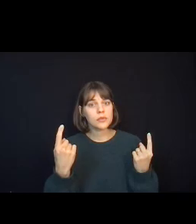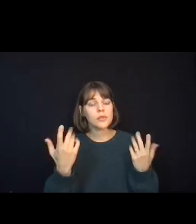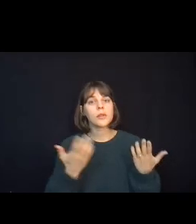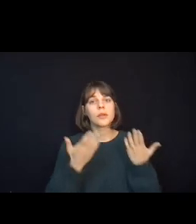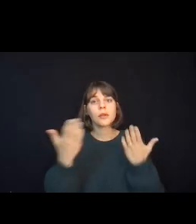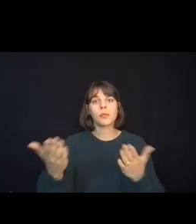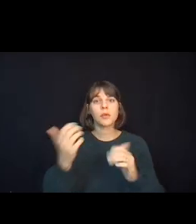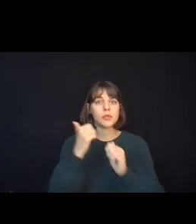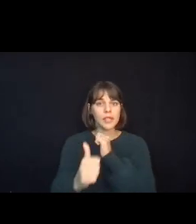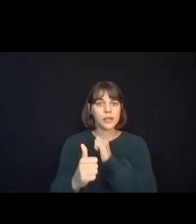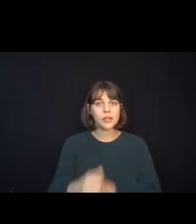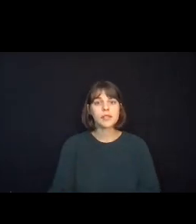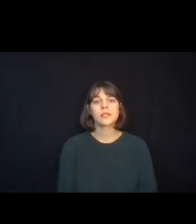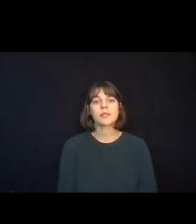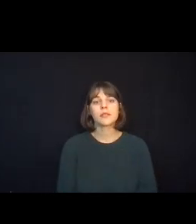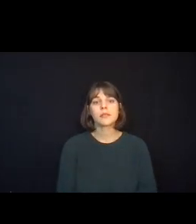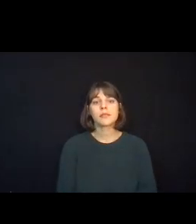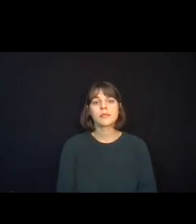Motion carries.